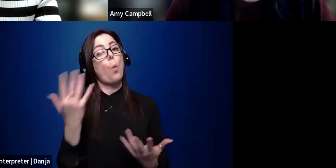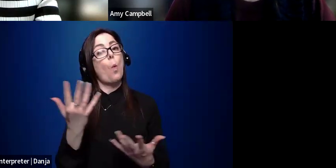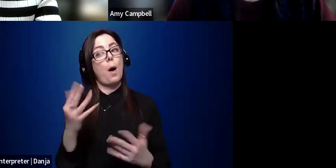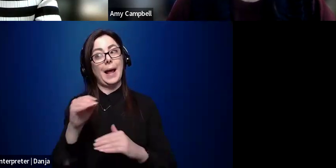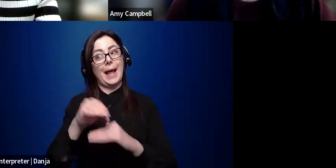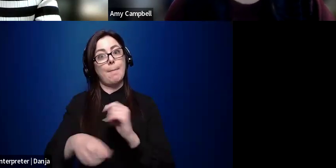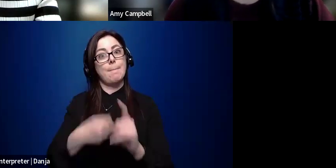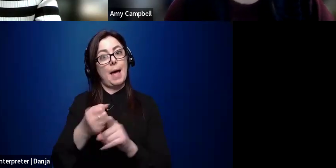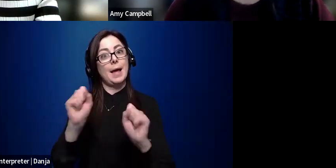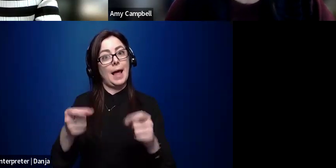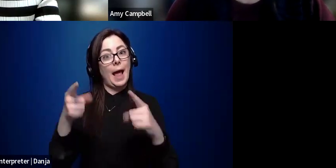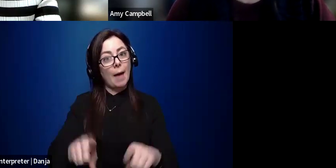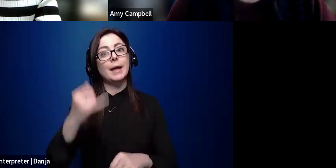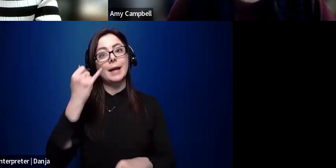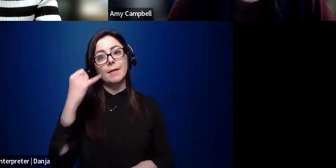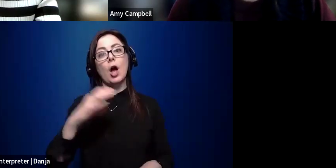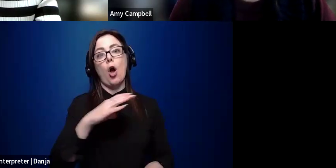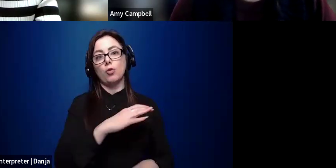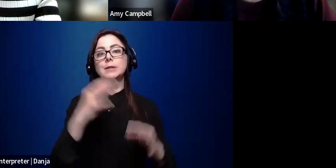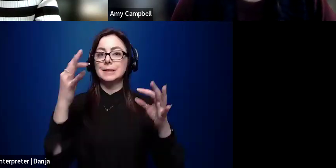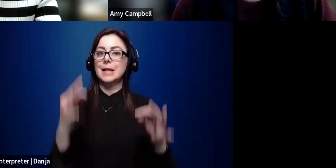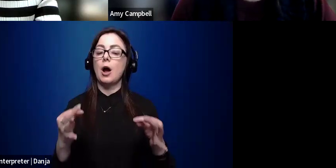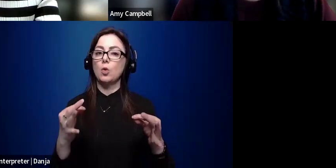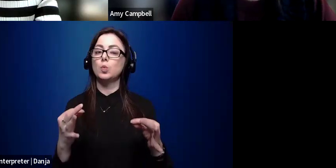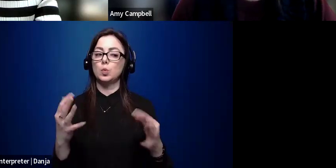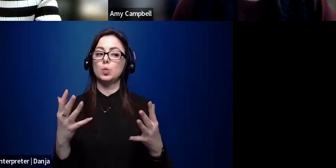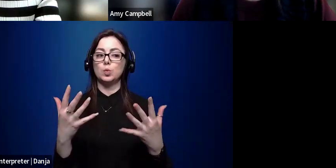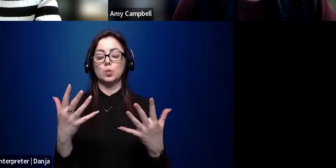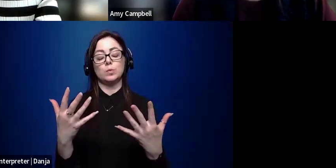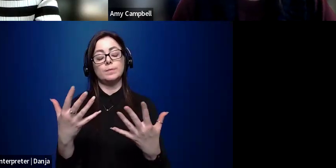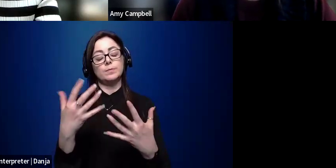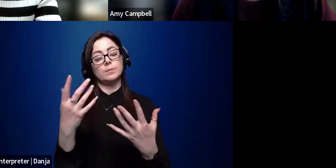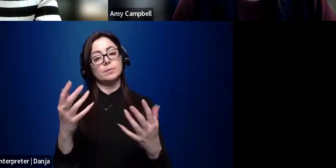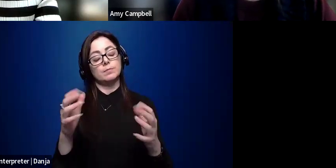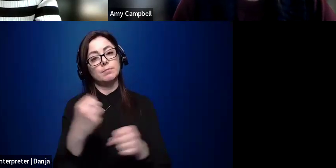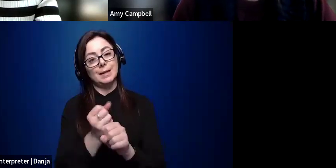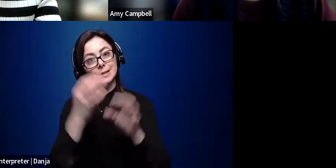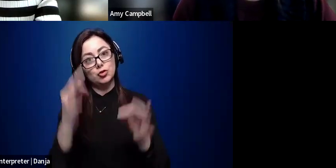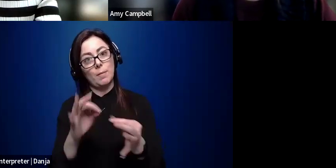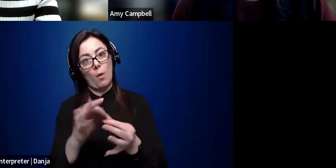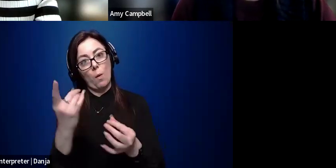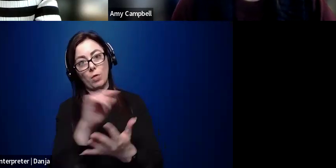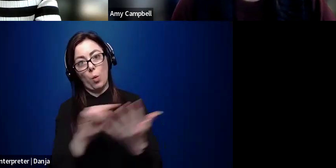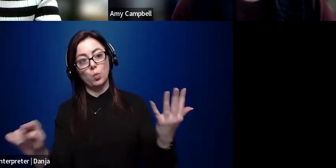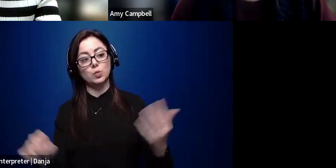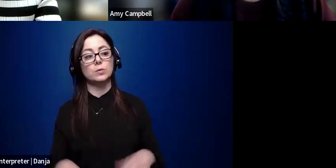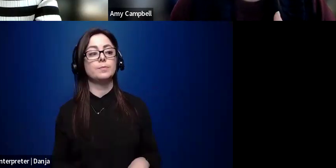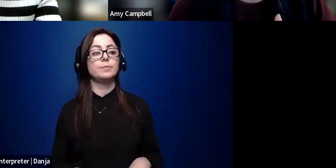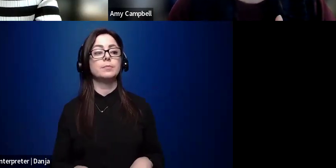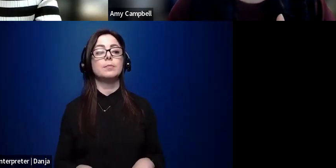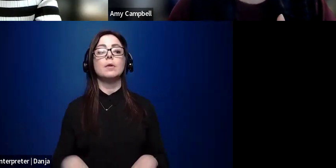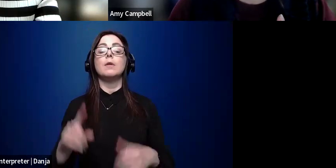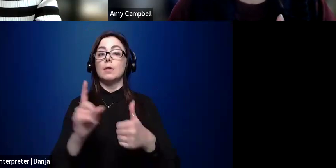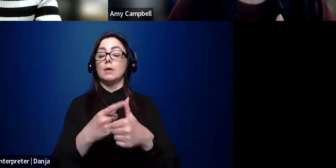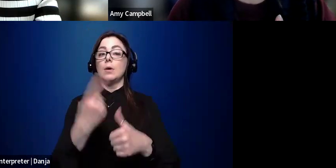to take action on one of these items. So one of the ones that we've heard repeatedly talked about is Medicaid block grants.